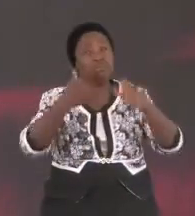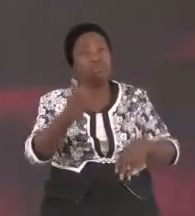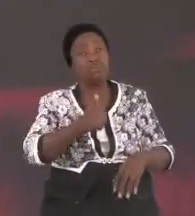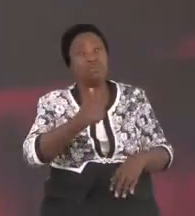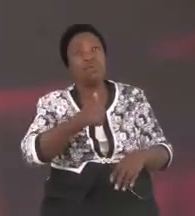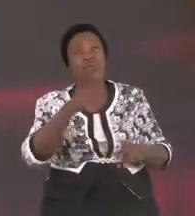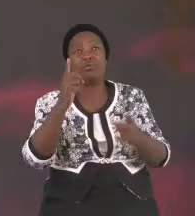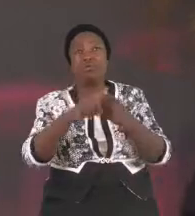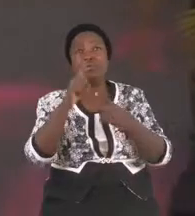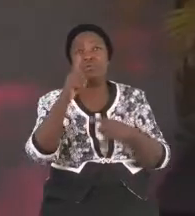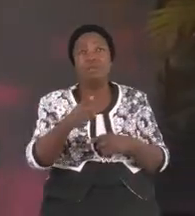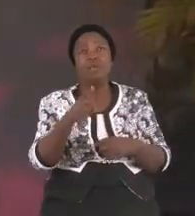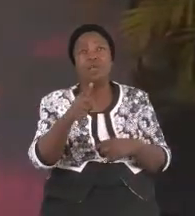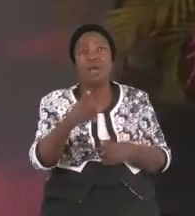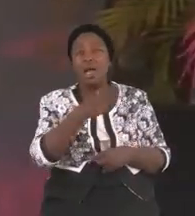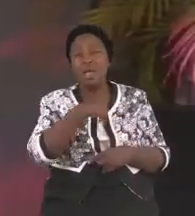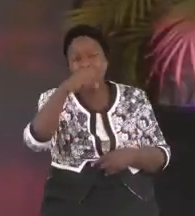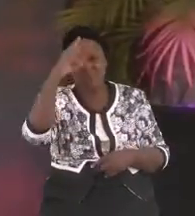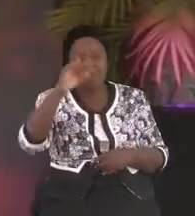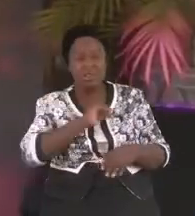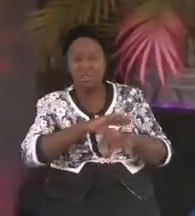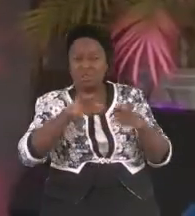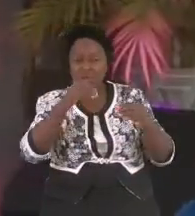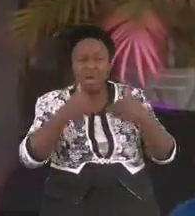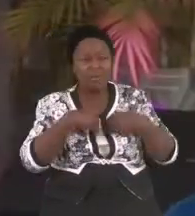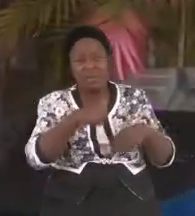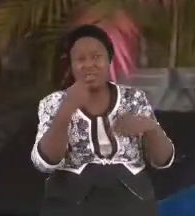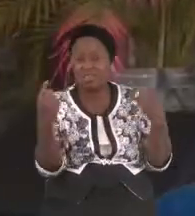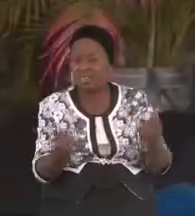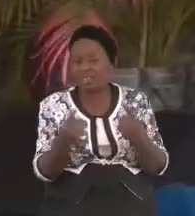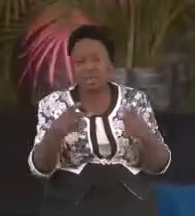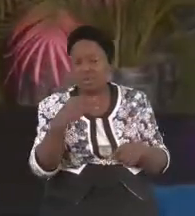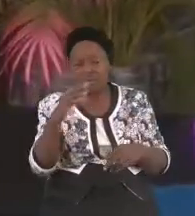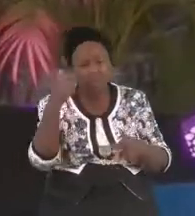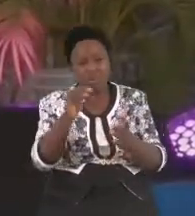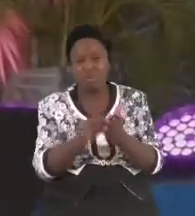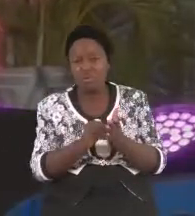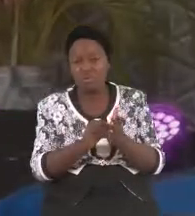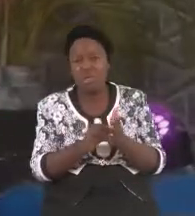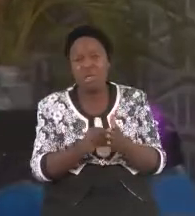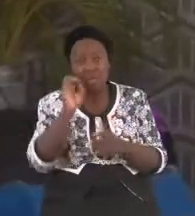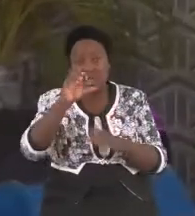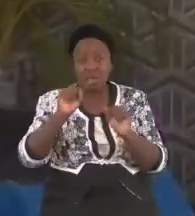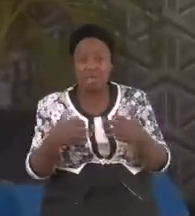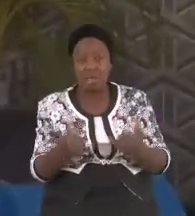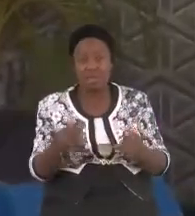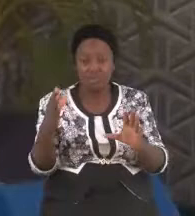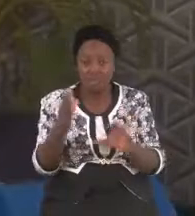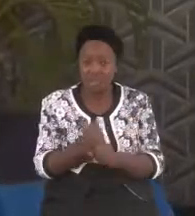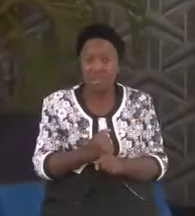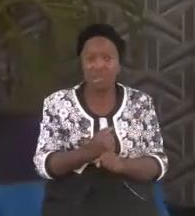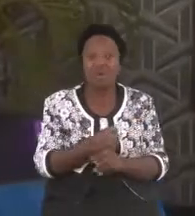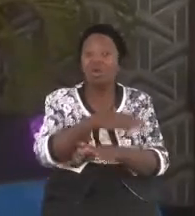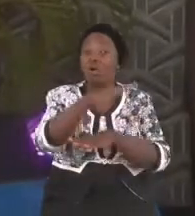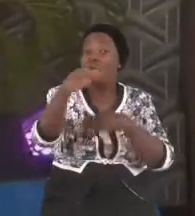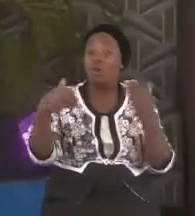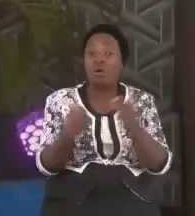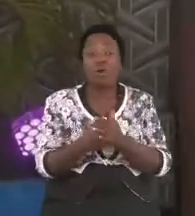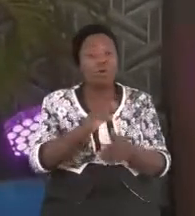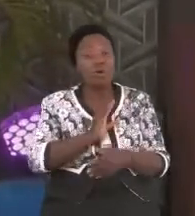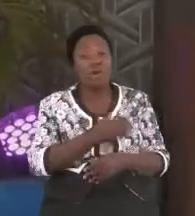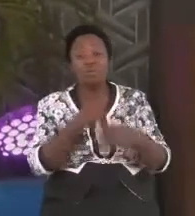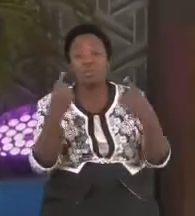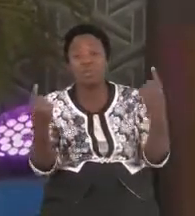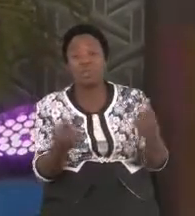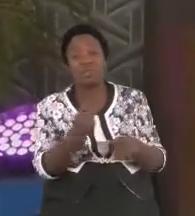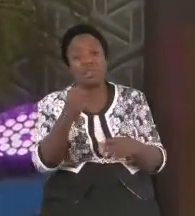you. And because he had no sin of his own, he can now take all our sins away. And